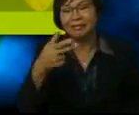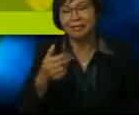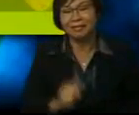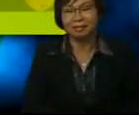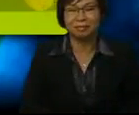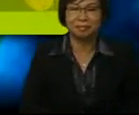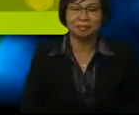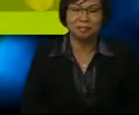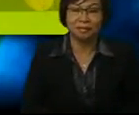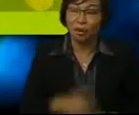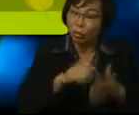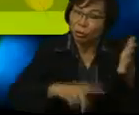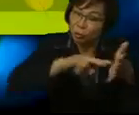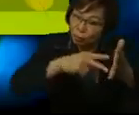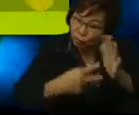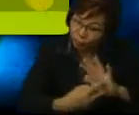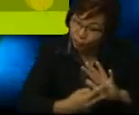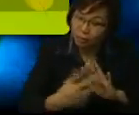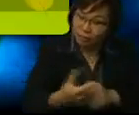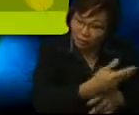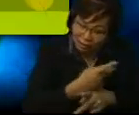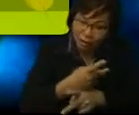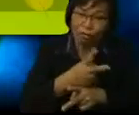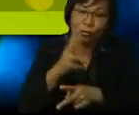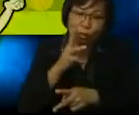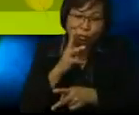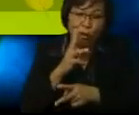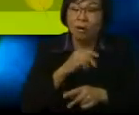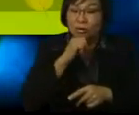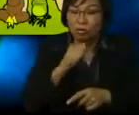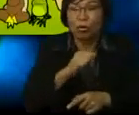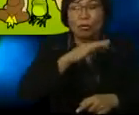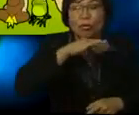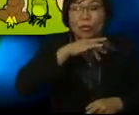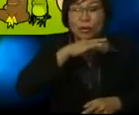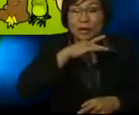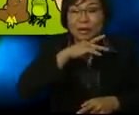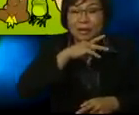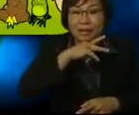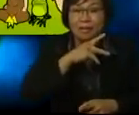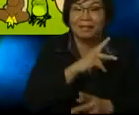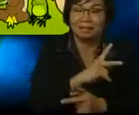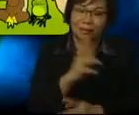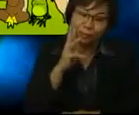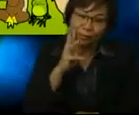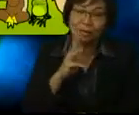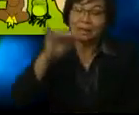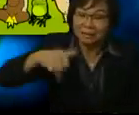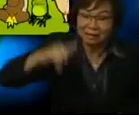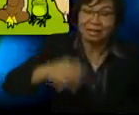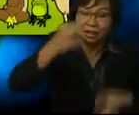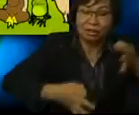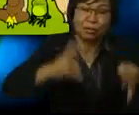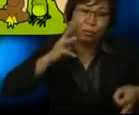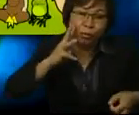What he means is, take care of the water by not polluting it. Yes, and if the water